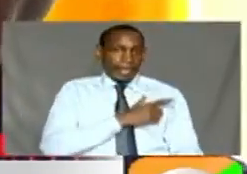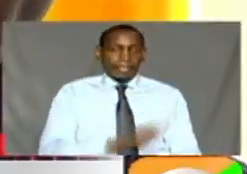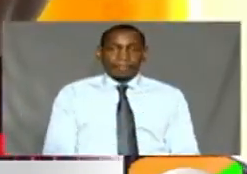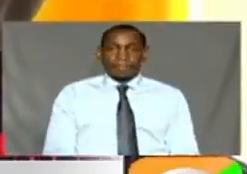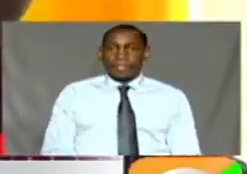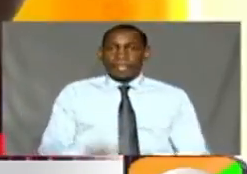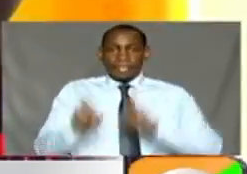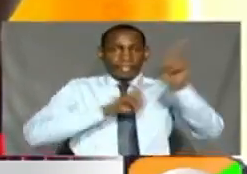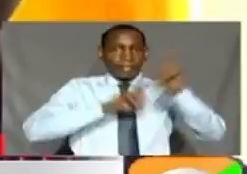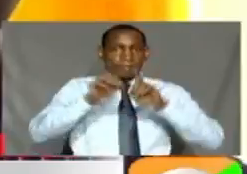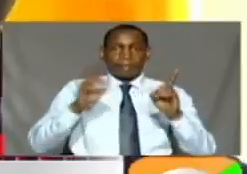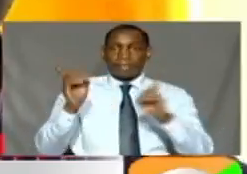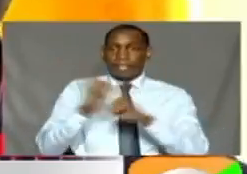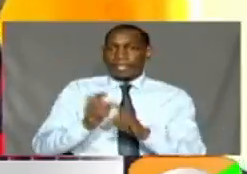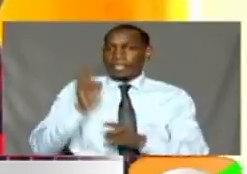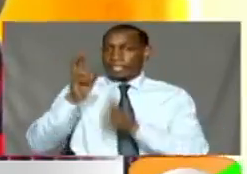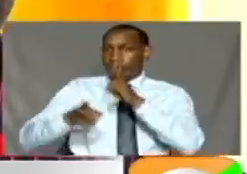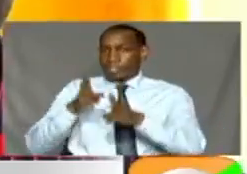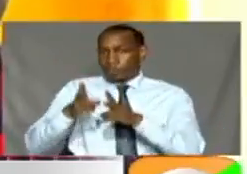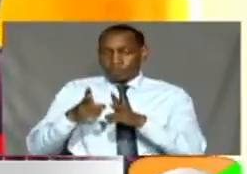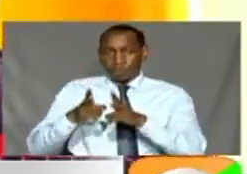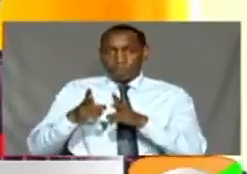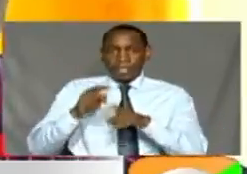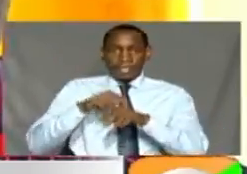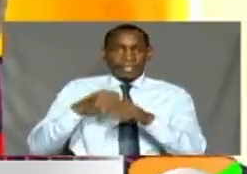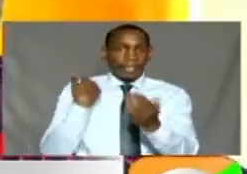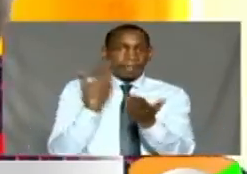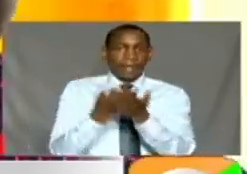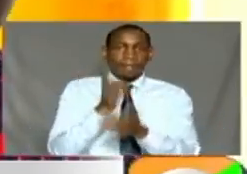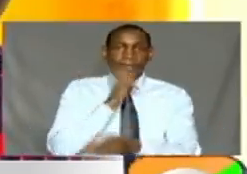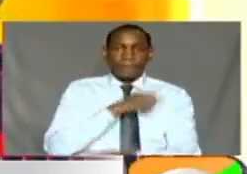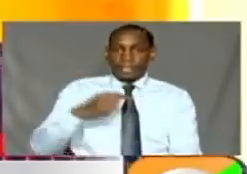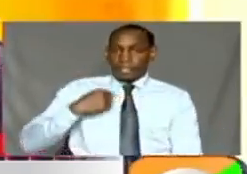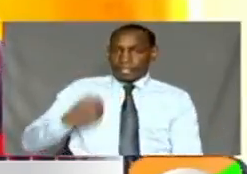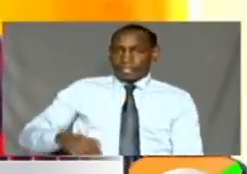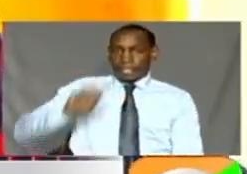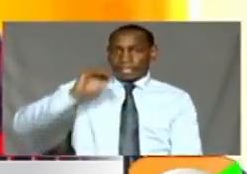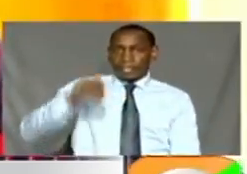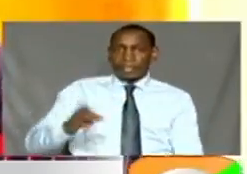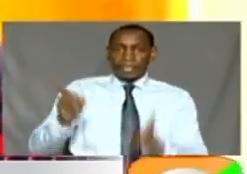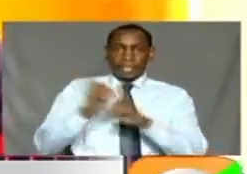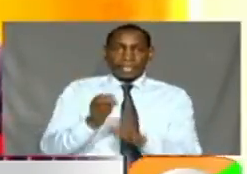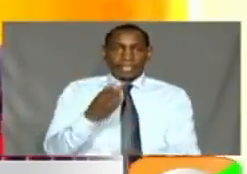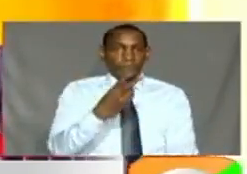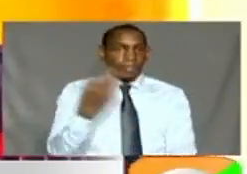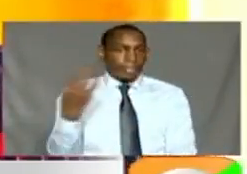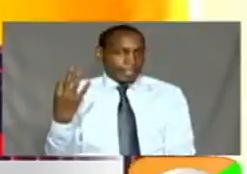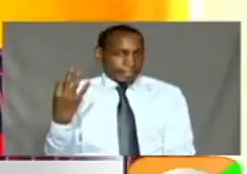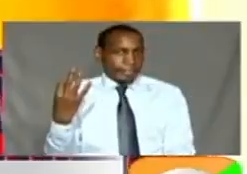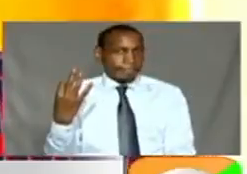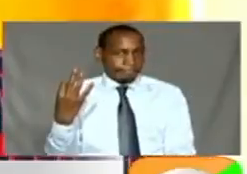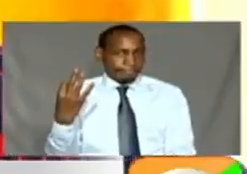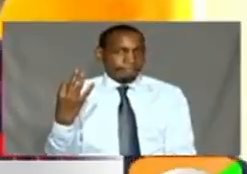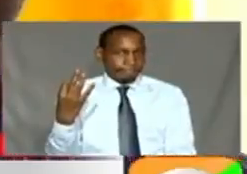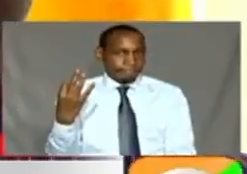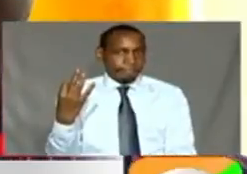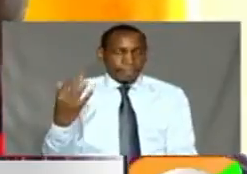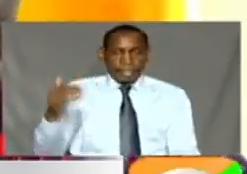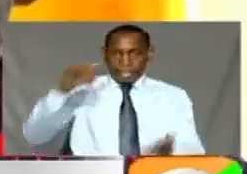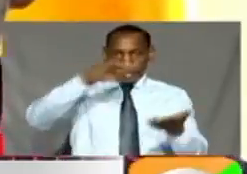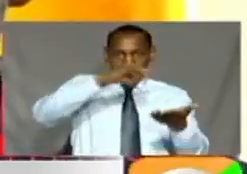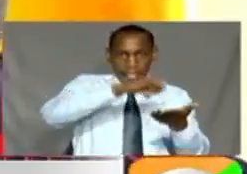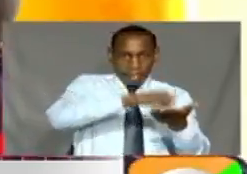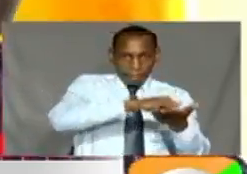tarehe 22 na tarehe nilipofika Guangzhou, tarehe 23 niliambiwa your airport